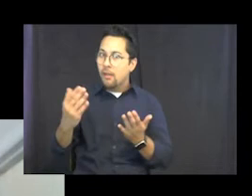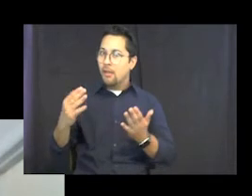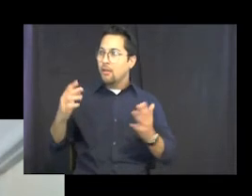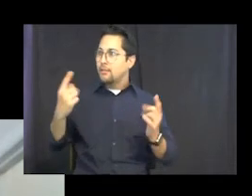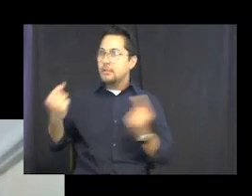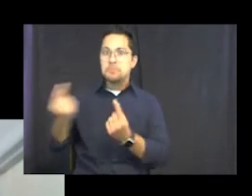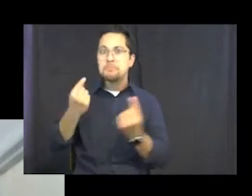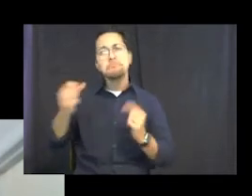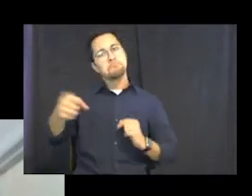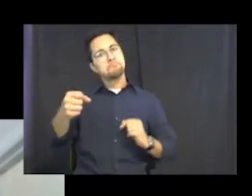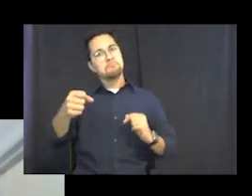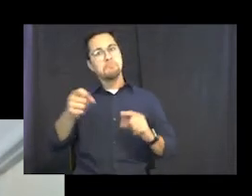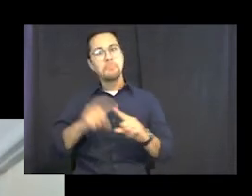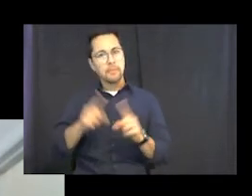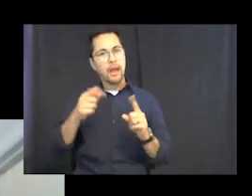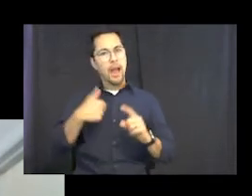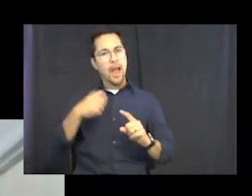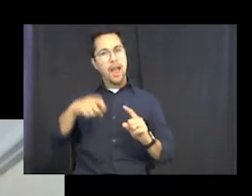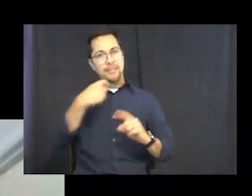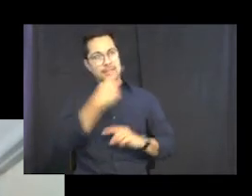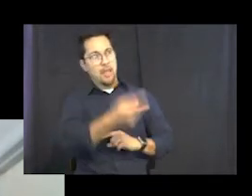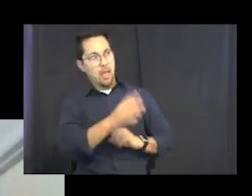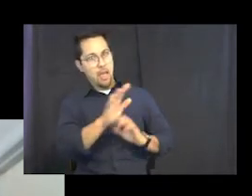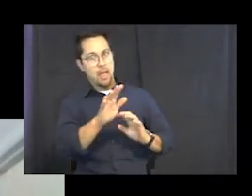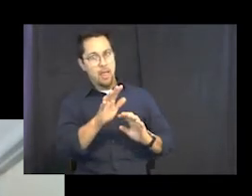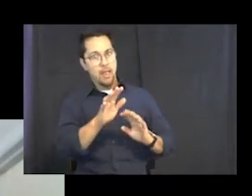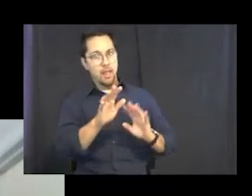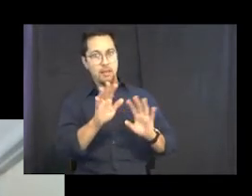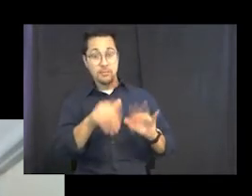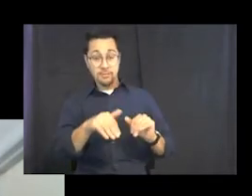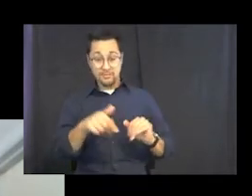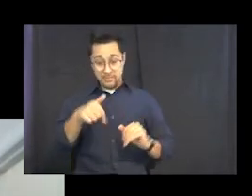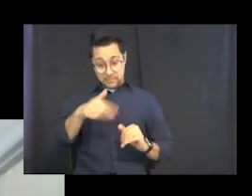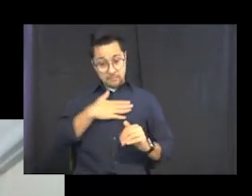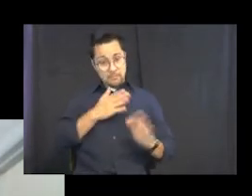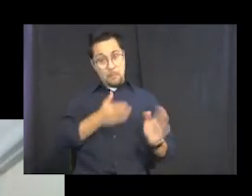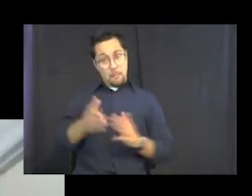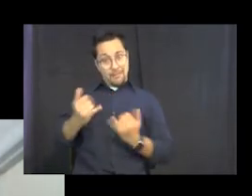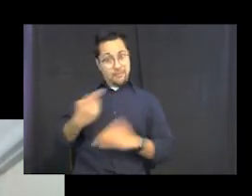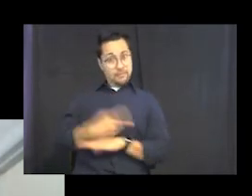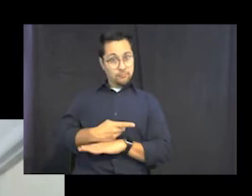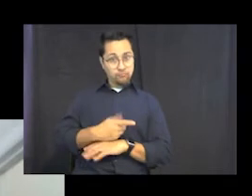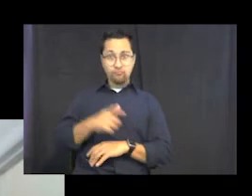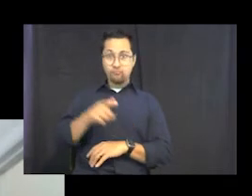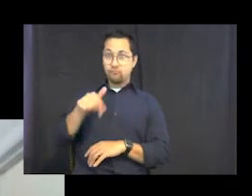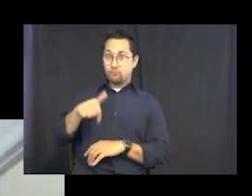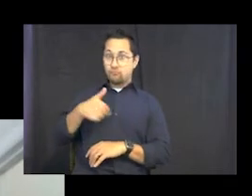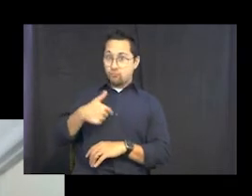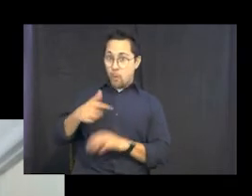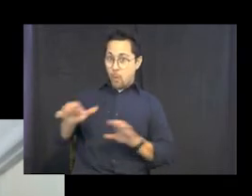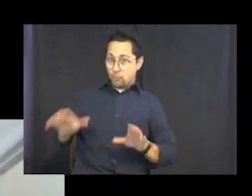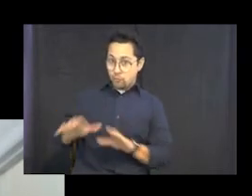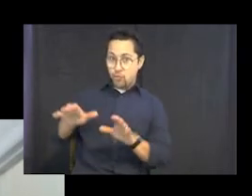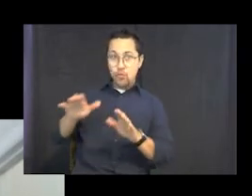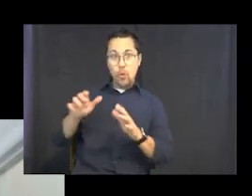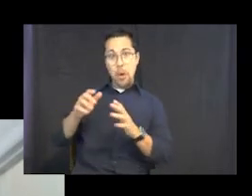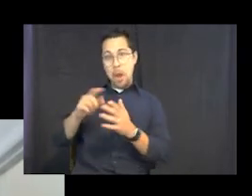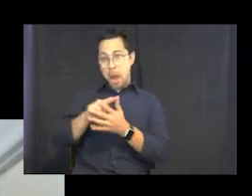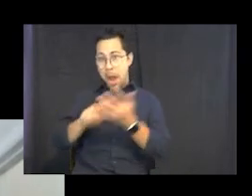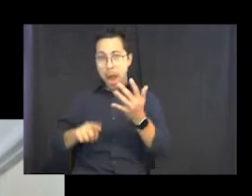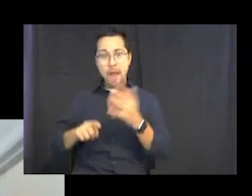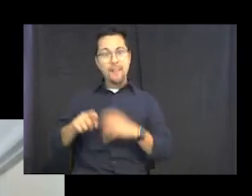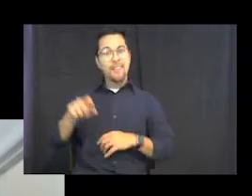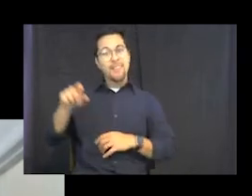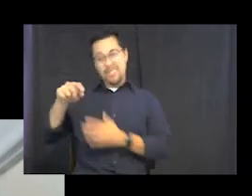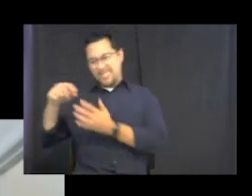And so I need to be able to say, this is my plan for the day and this is what I'm doing. These are the things